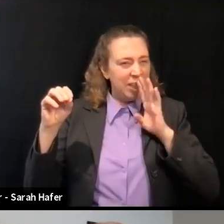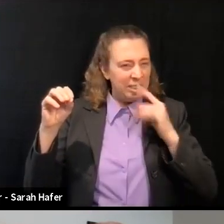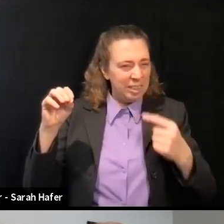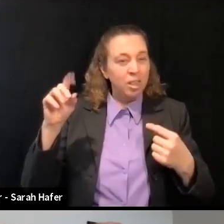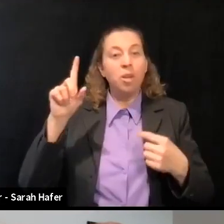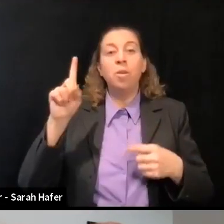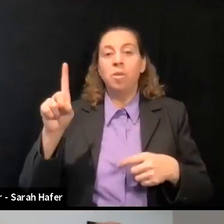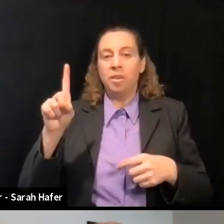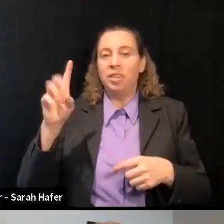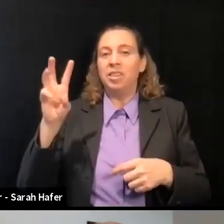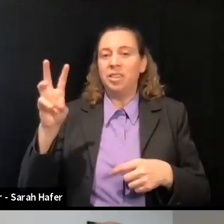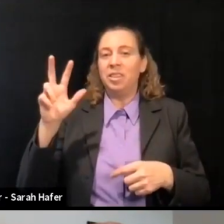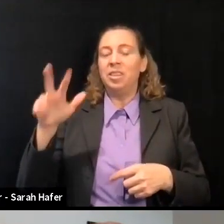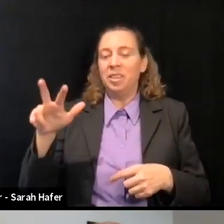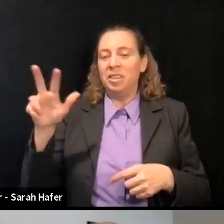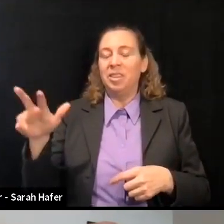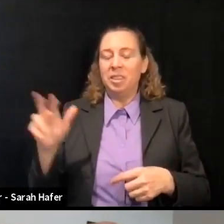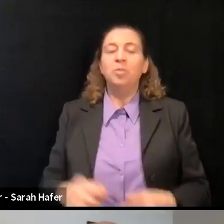503-200-1633.